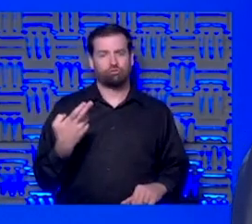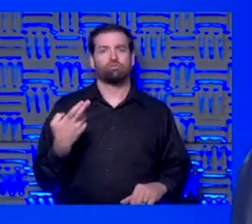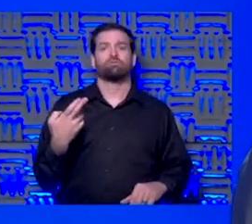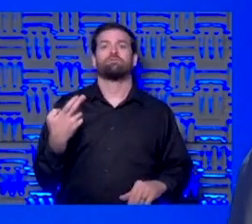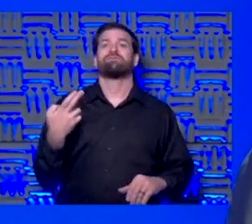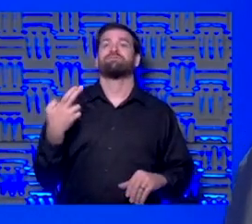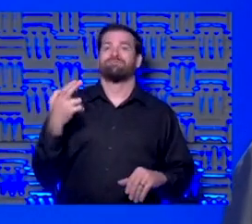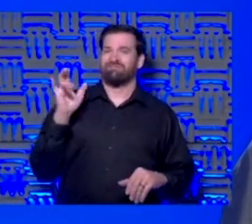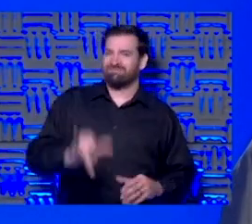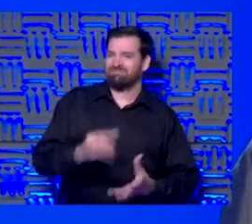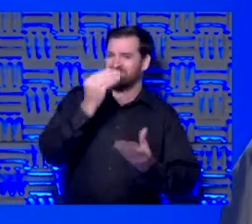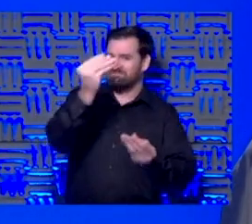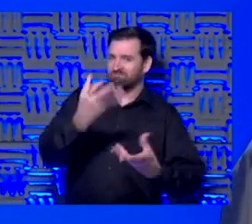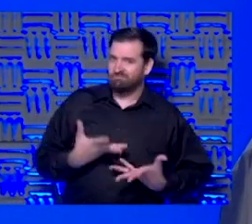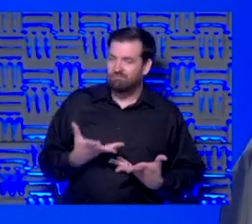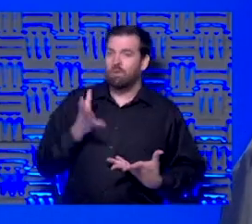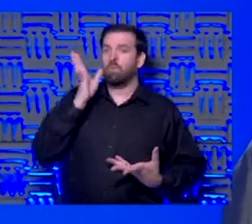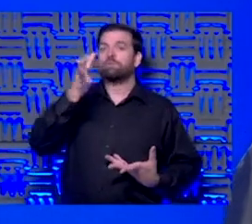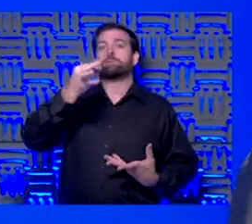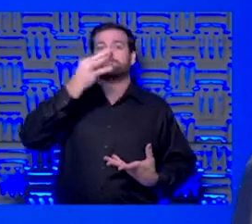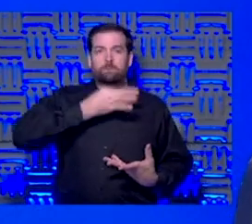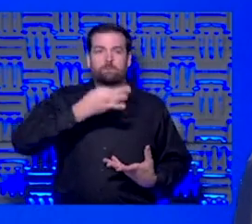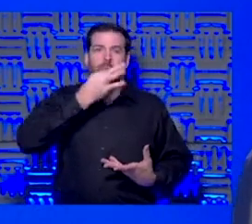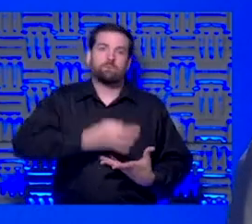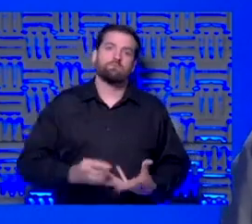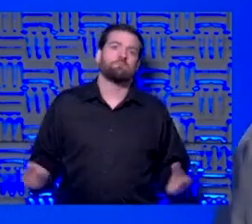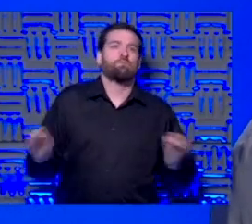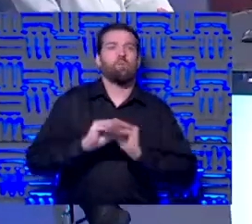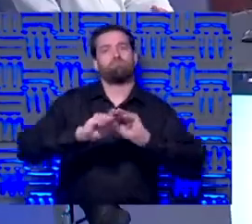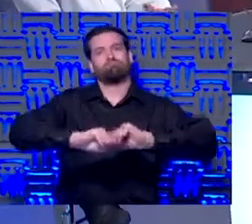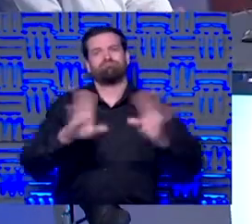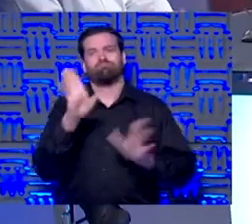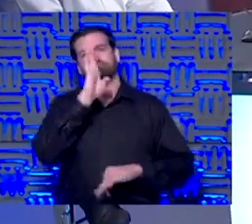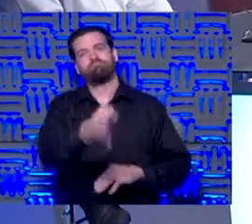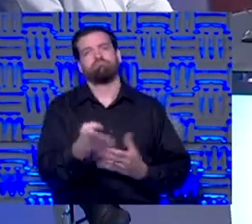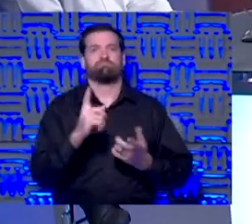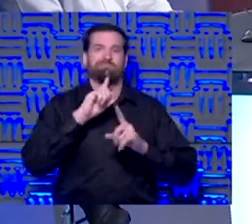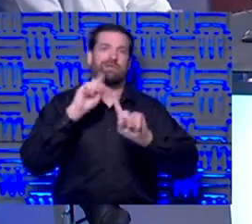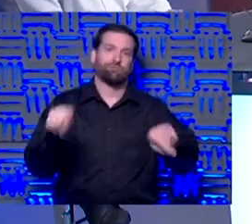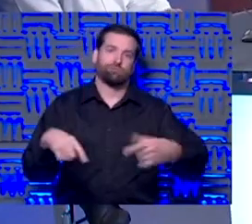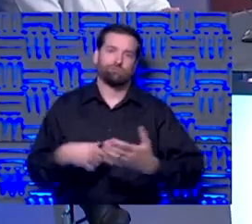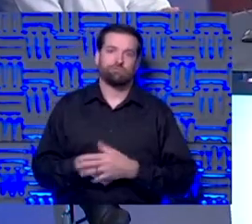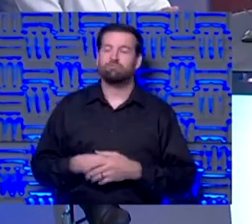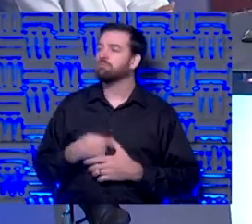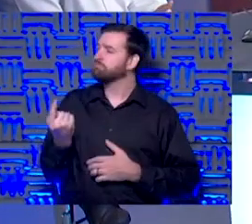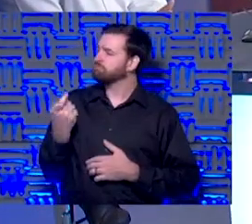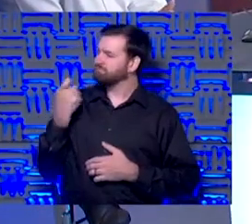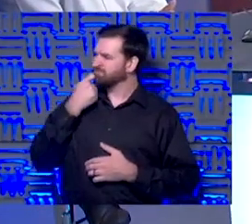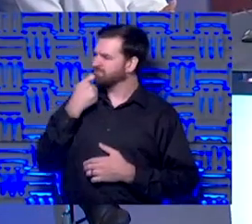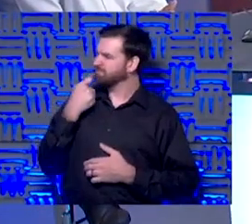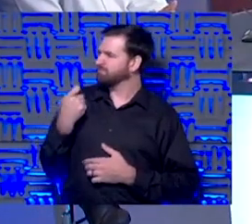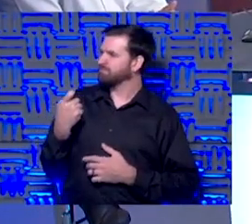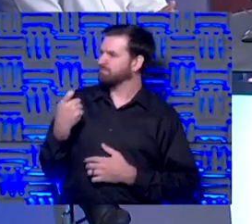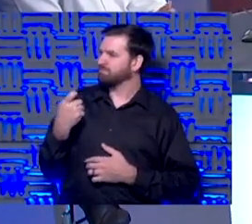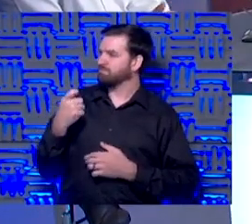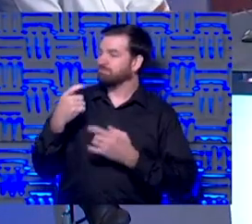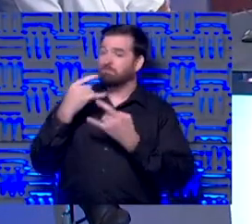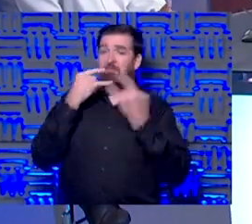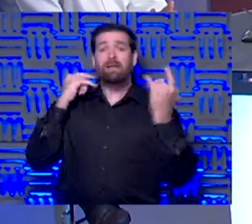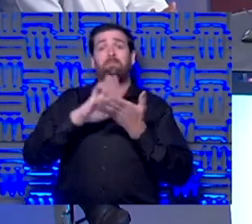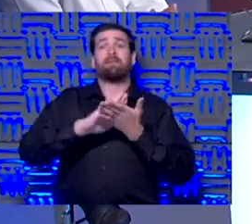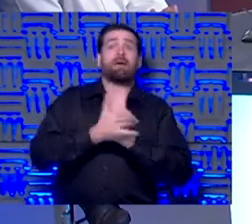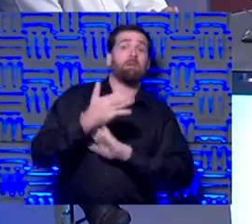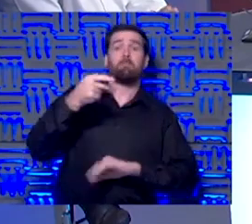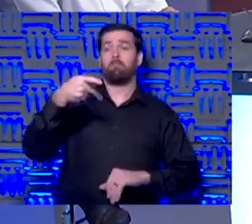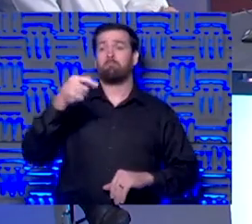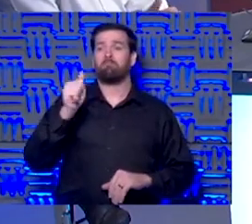get that data back and have more concrete answers for you. And I know that someone recently said mask wearing had finally become patriotic, and I would